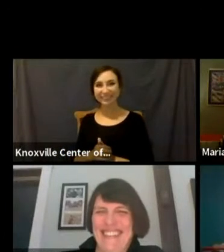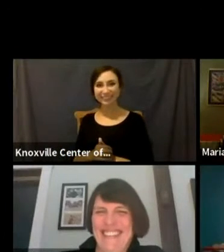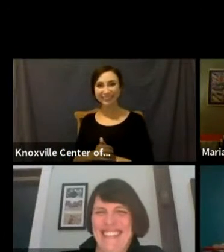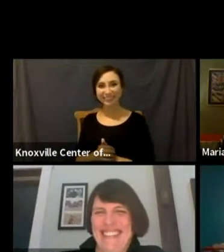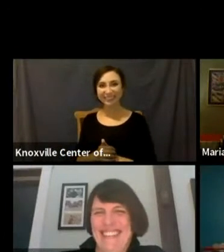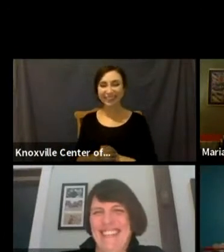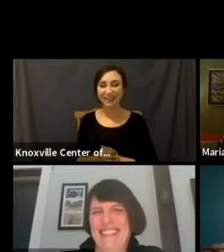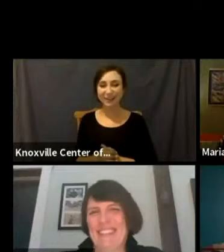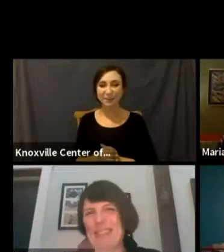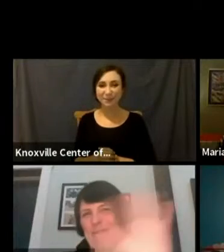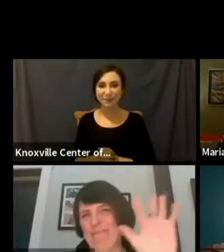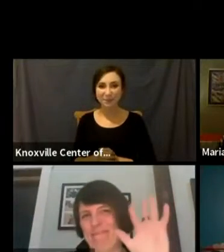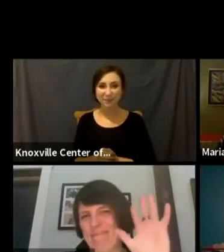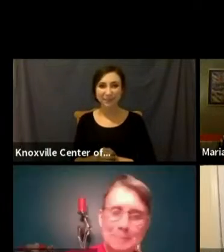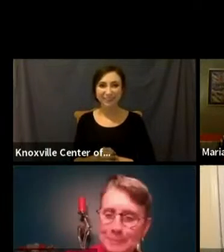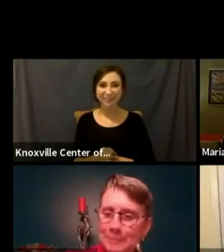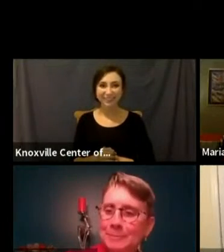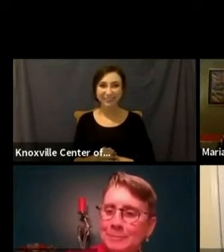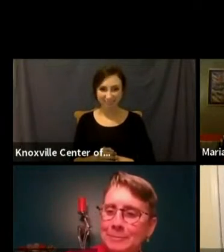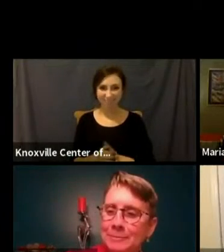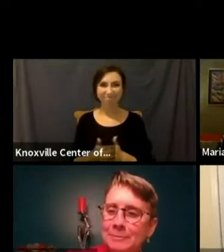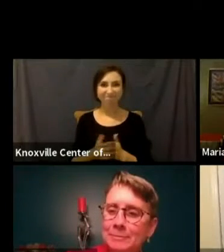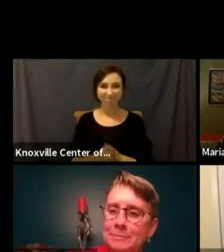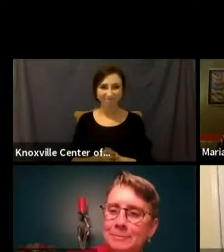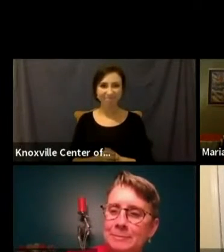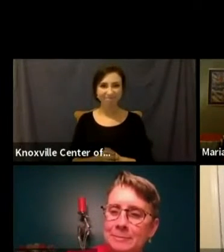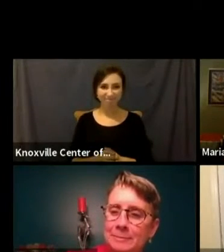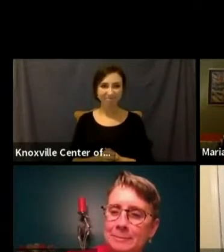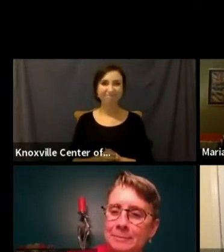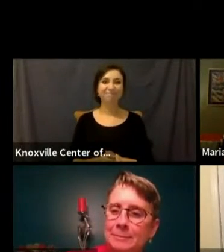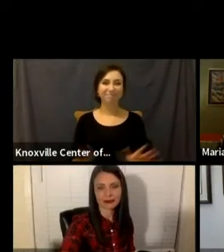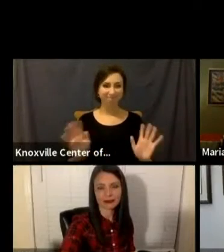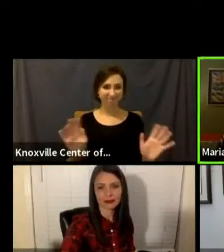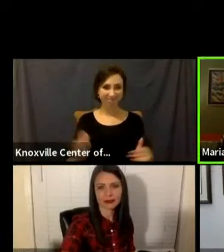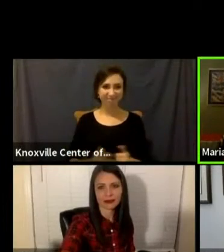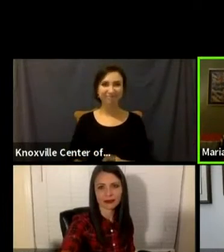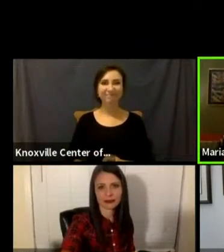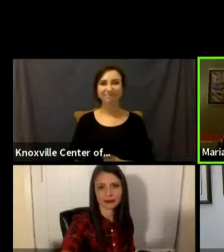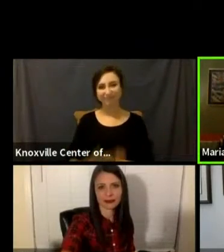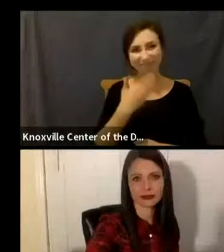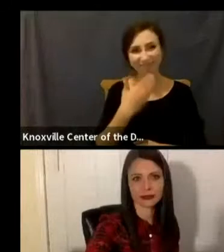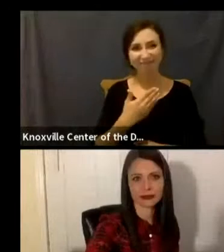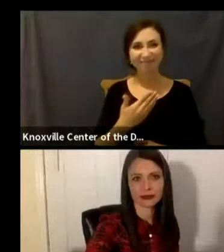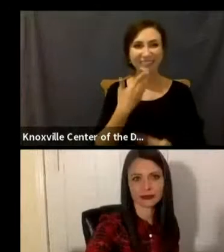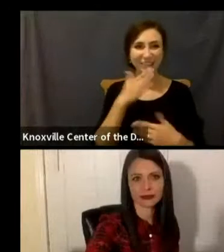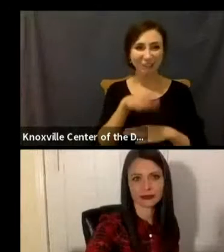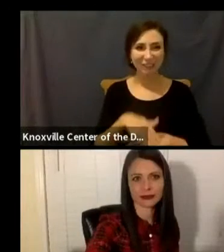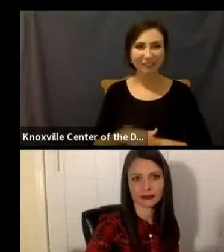All right. Thanks, all. Good night.